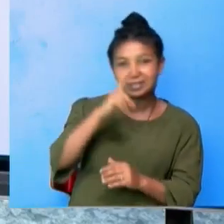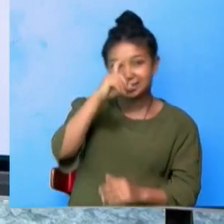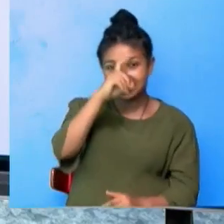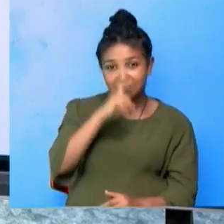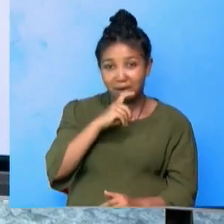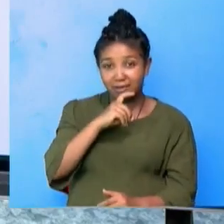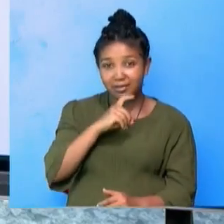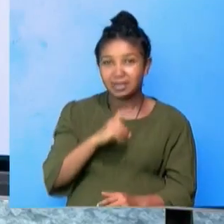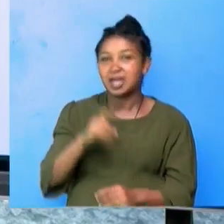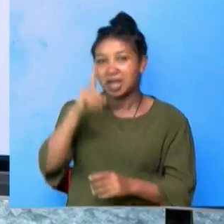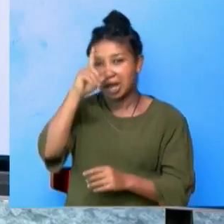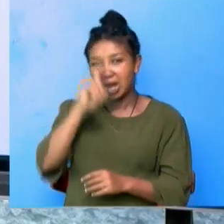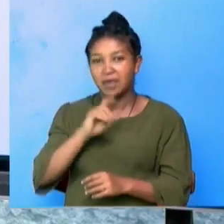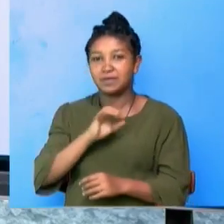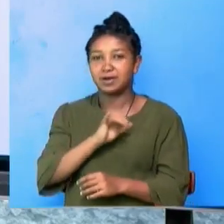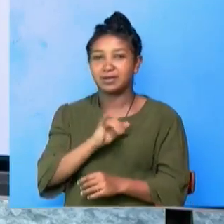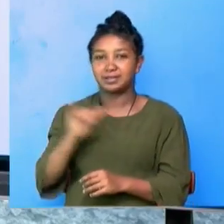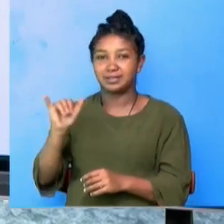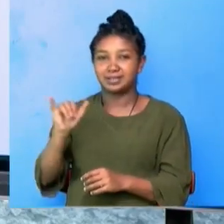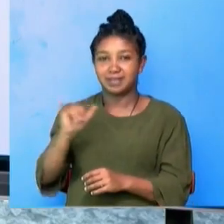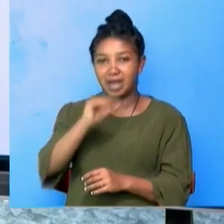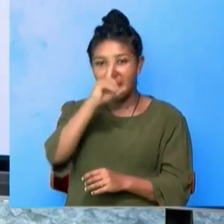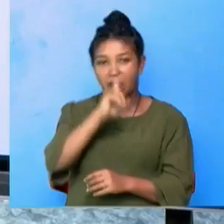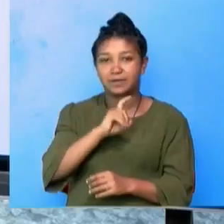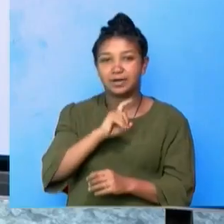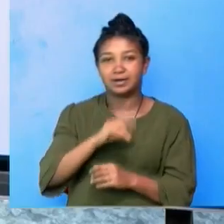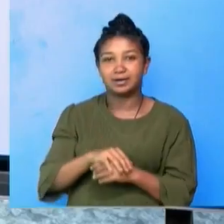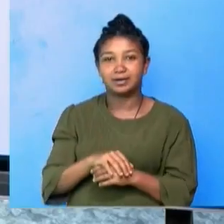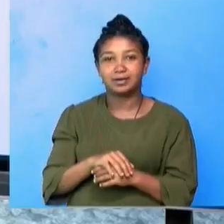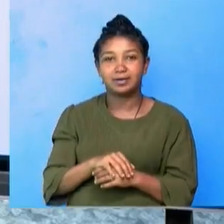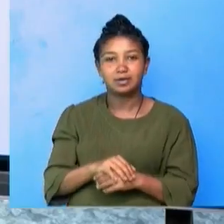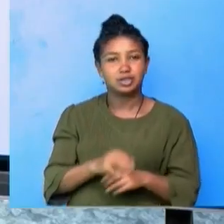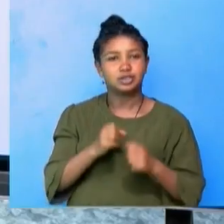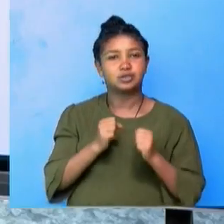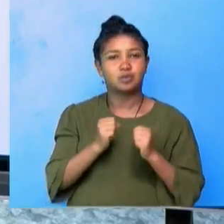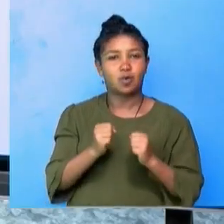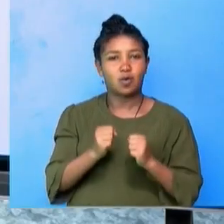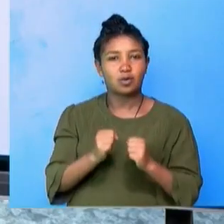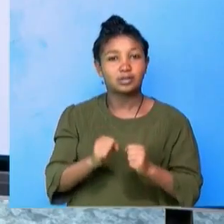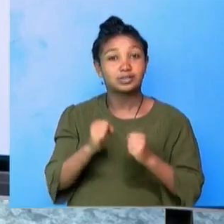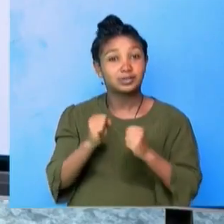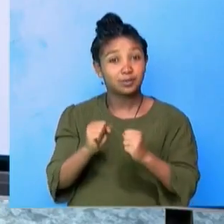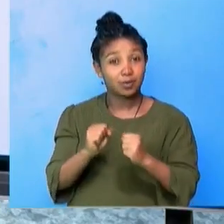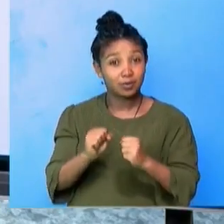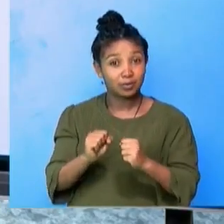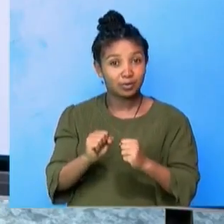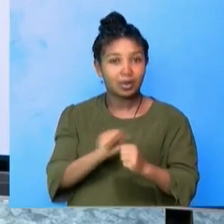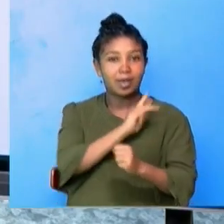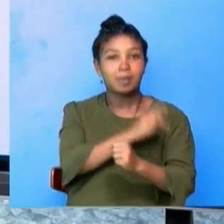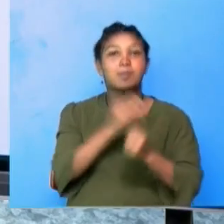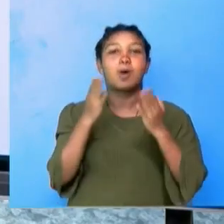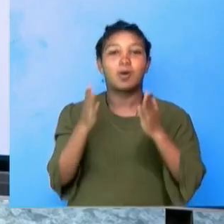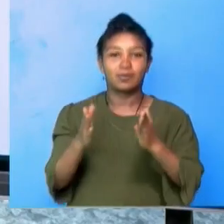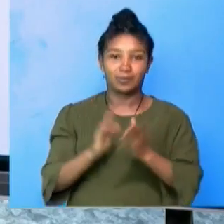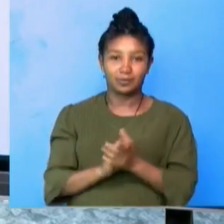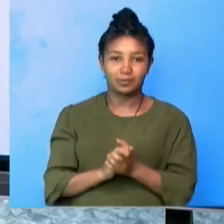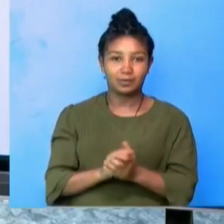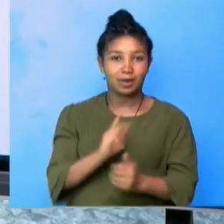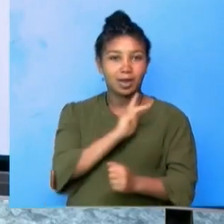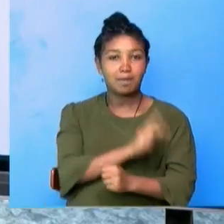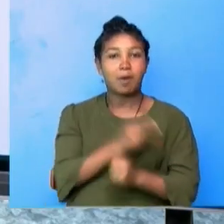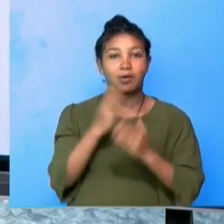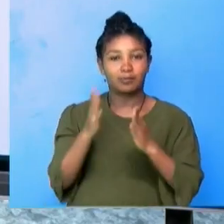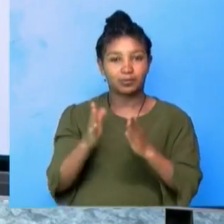smart, clever, clever, strong, strong, powerful,